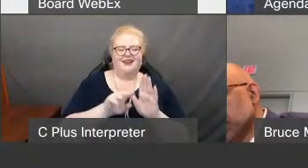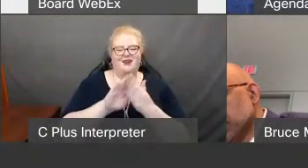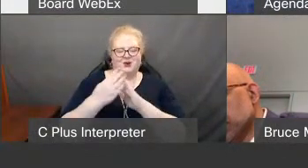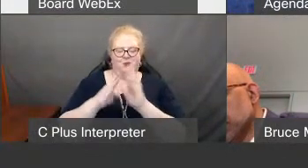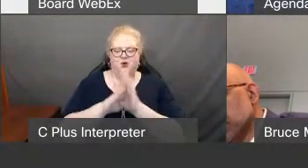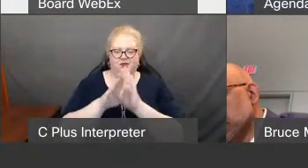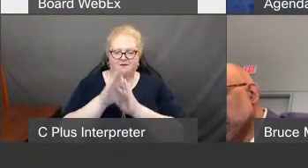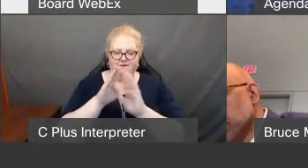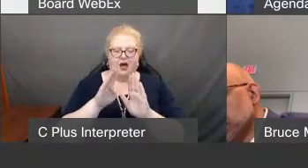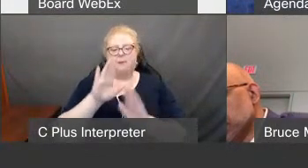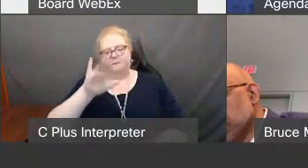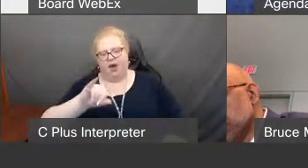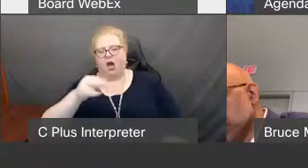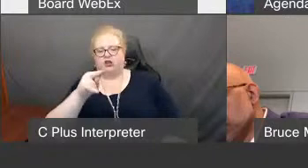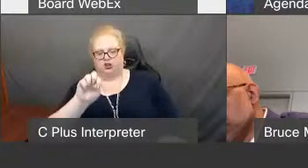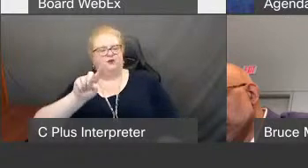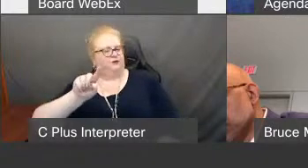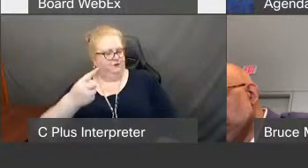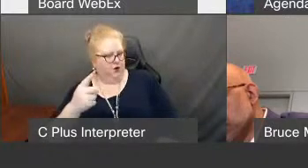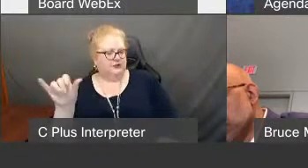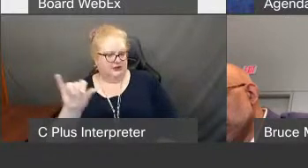by June the 1st as well.